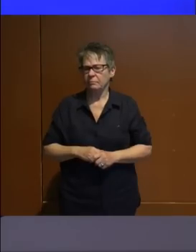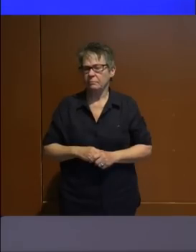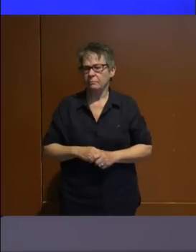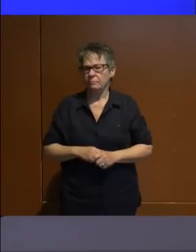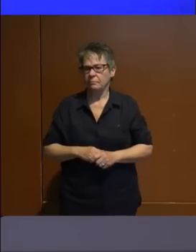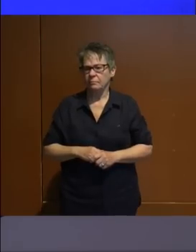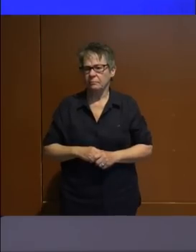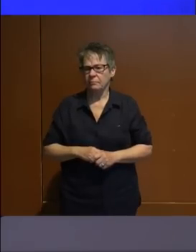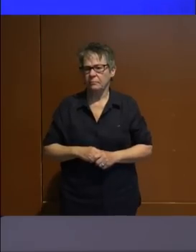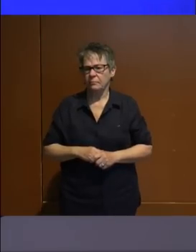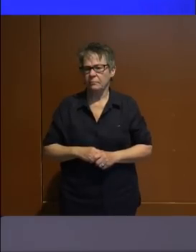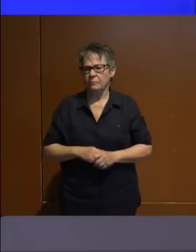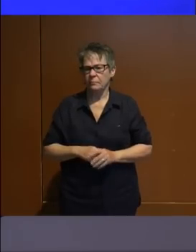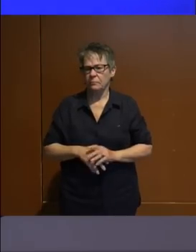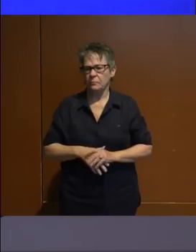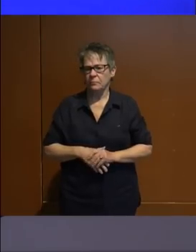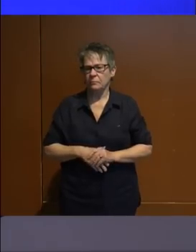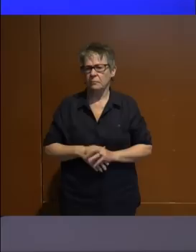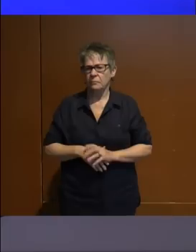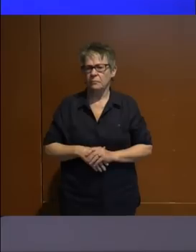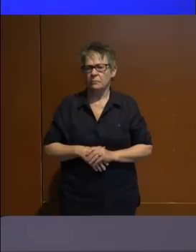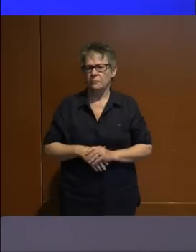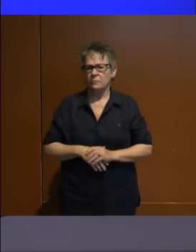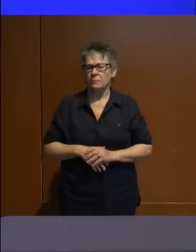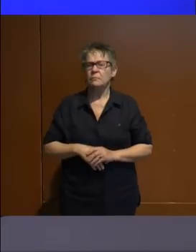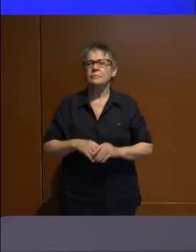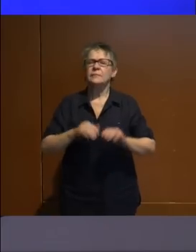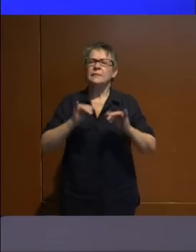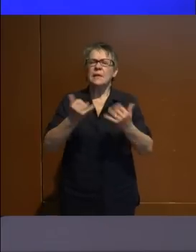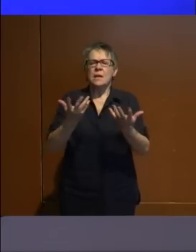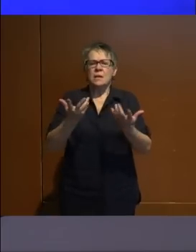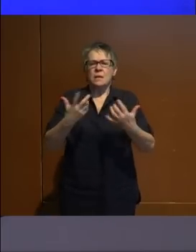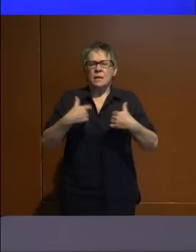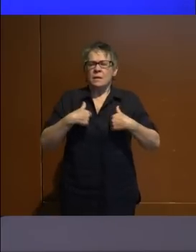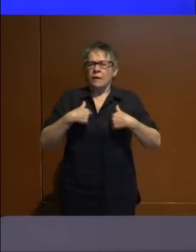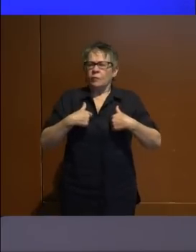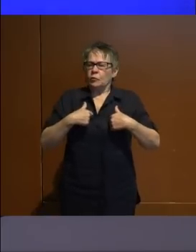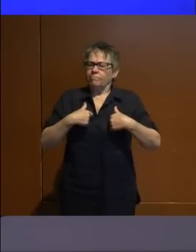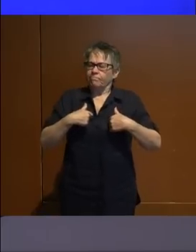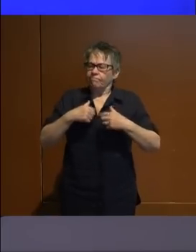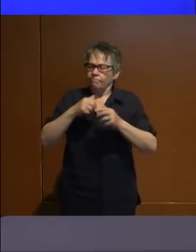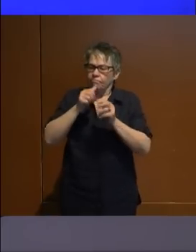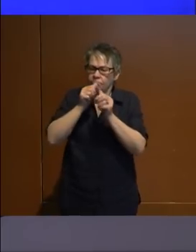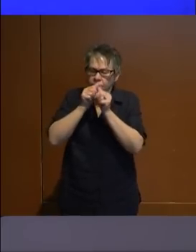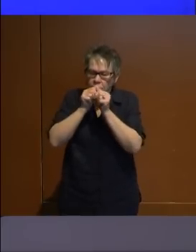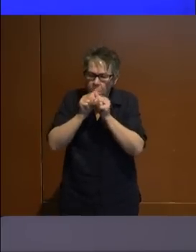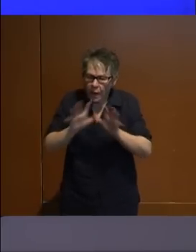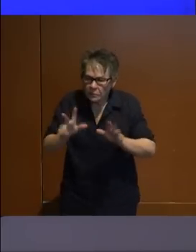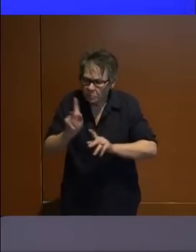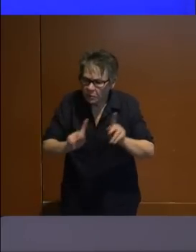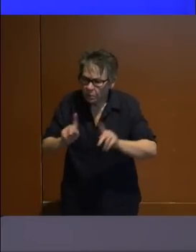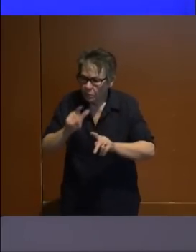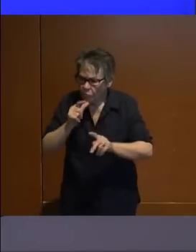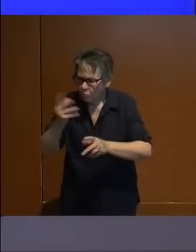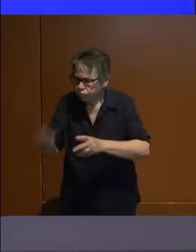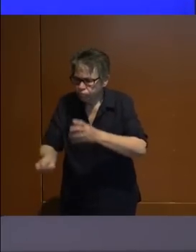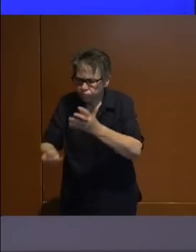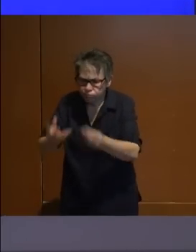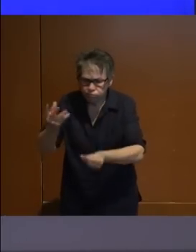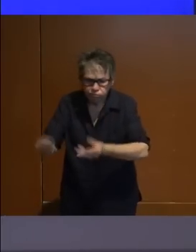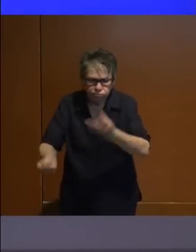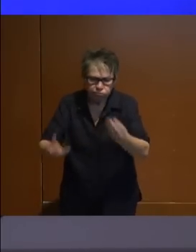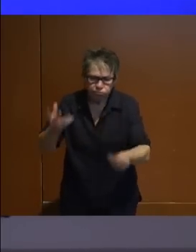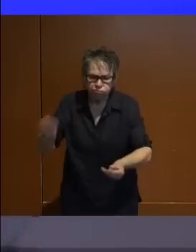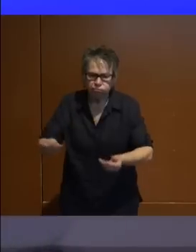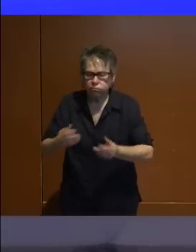as well as some of the charts that I already began to refer to, please help me welcome the Commissioner of the Department of Health, Judy